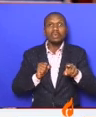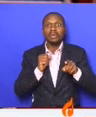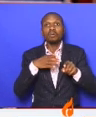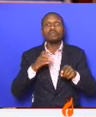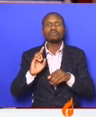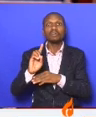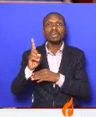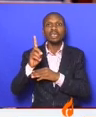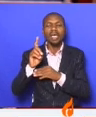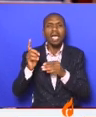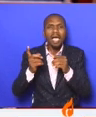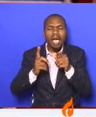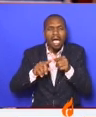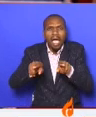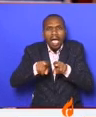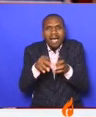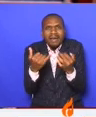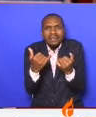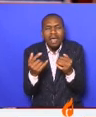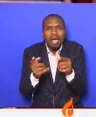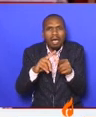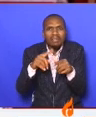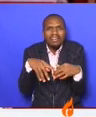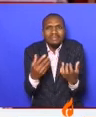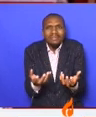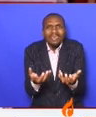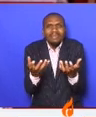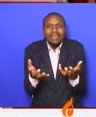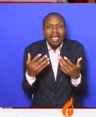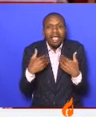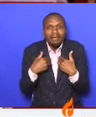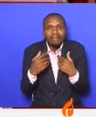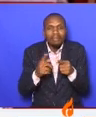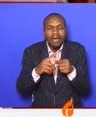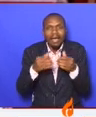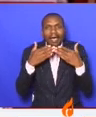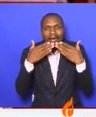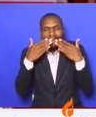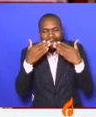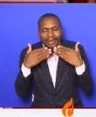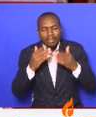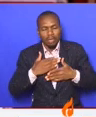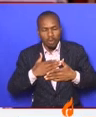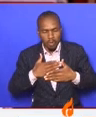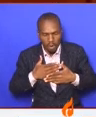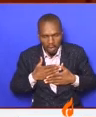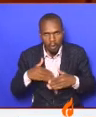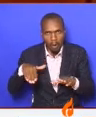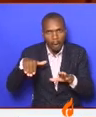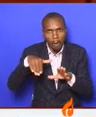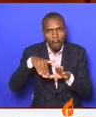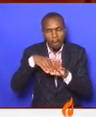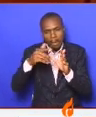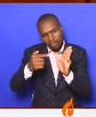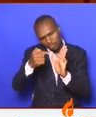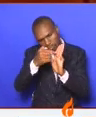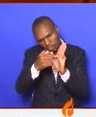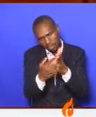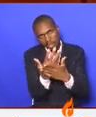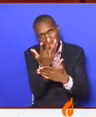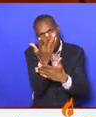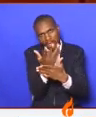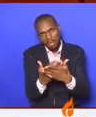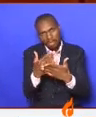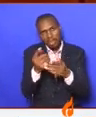Gachagua, kole nganabuna nigebu watobo litobo nene. I thank you, Honorable Speaker, as you have indicated in your communication. Indeed, this is a matter that is